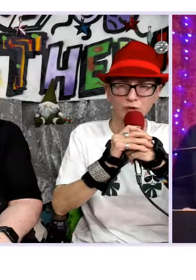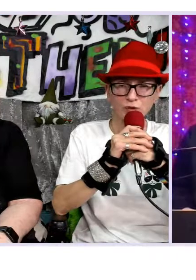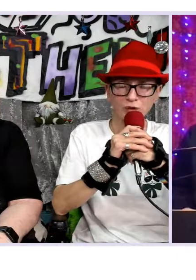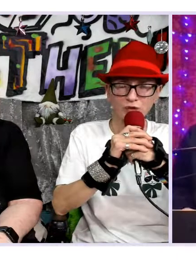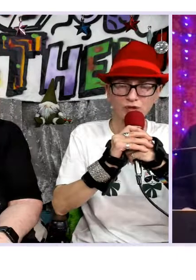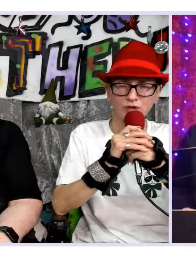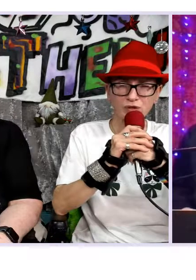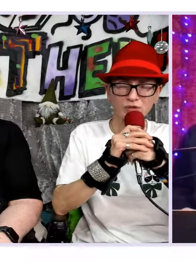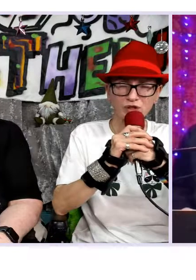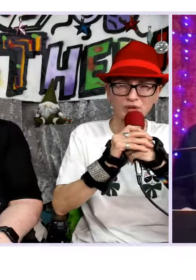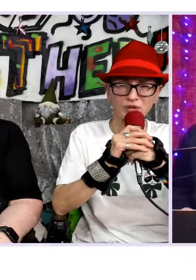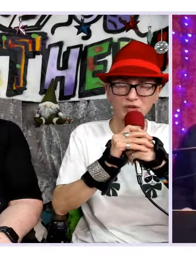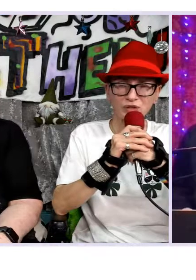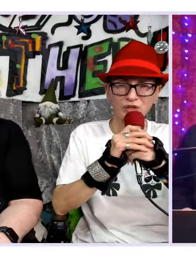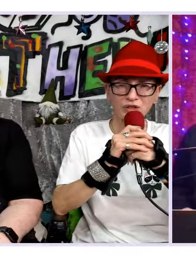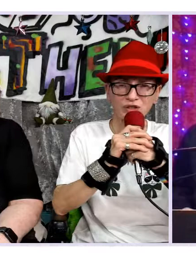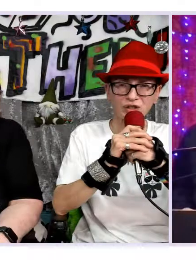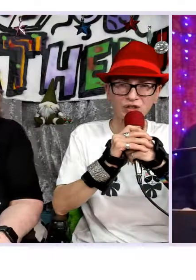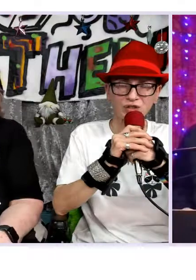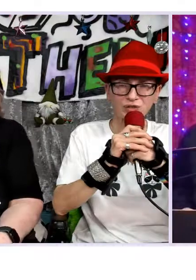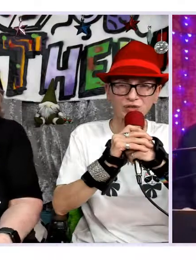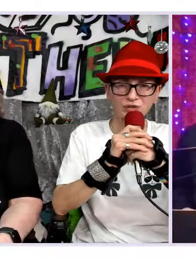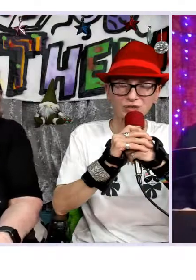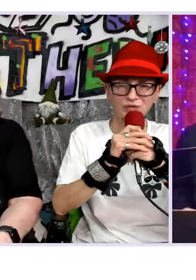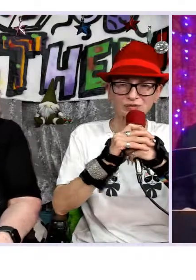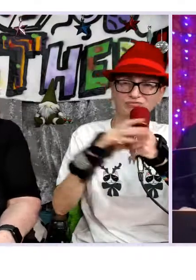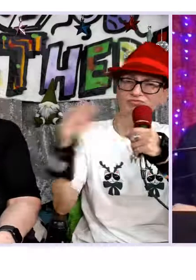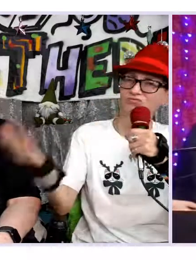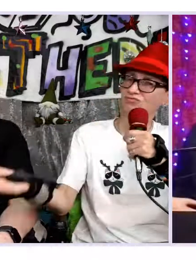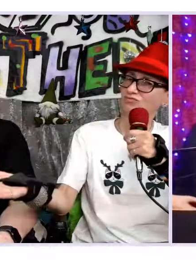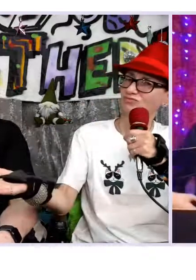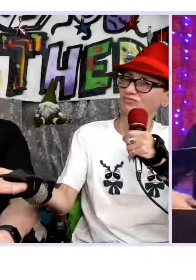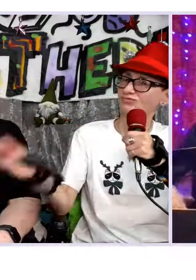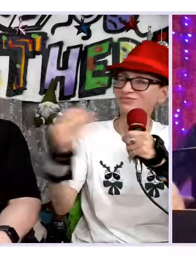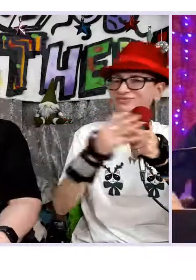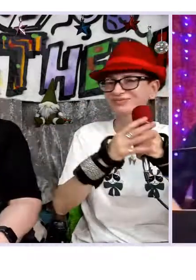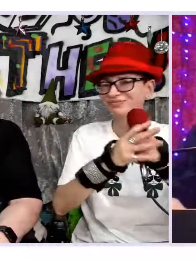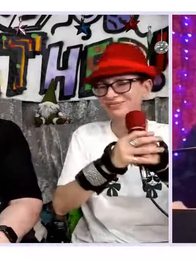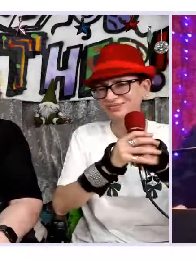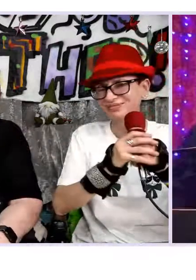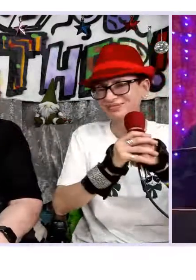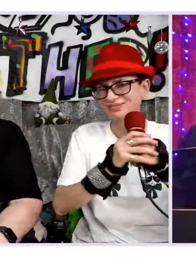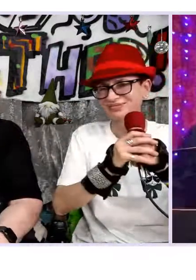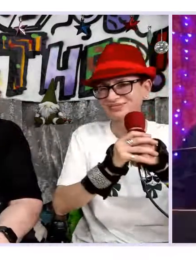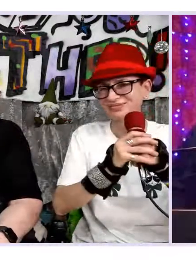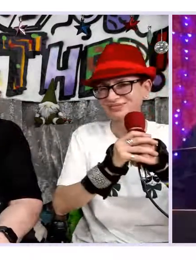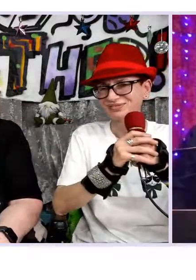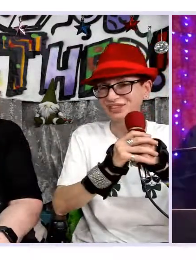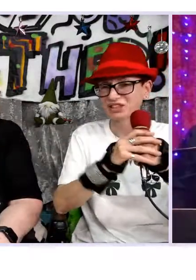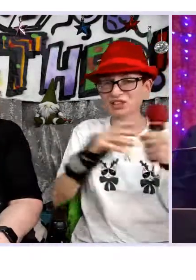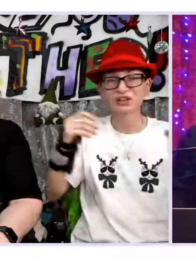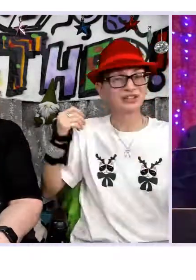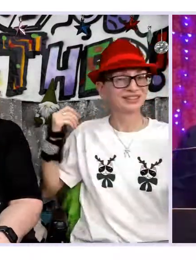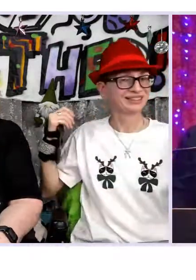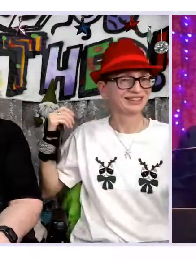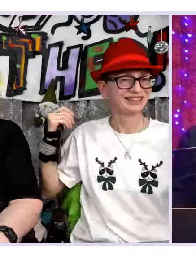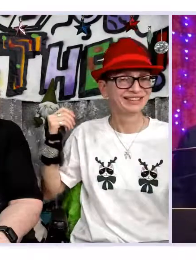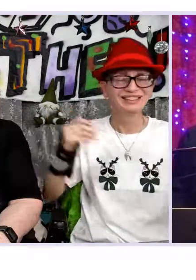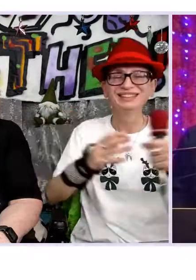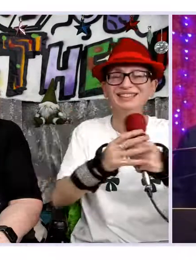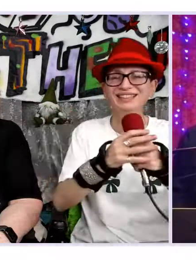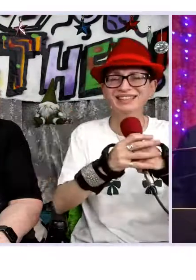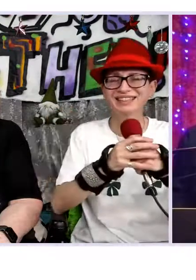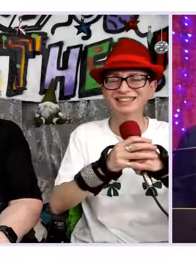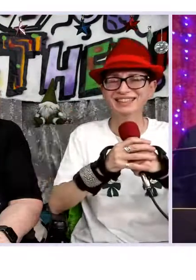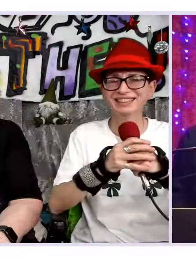we're going to talk about dressing up to go out. Well, that's exactly where I was going. It is that time of year for